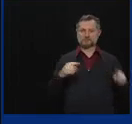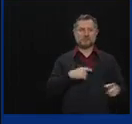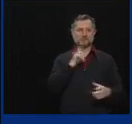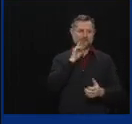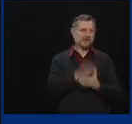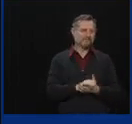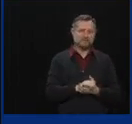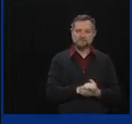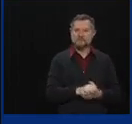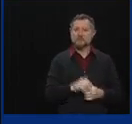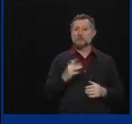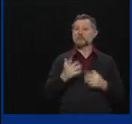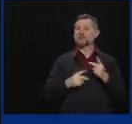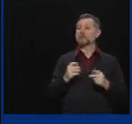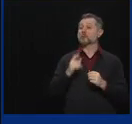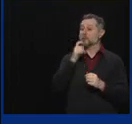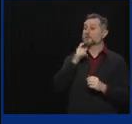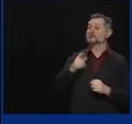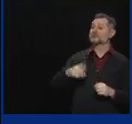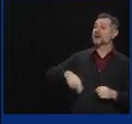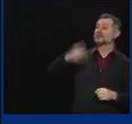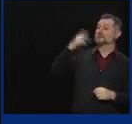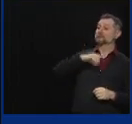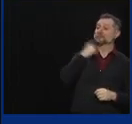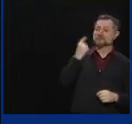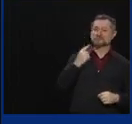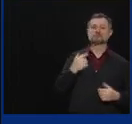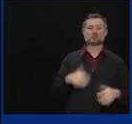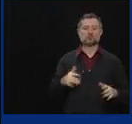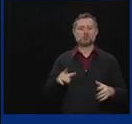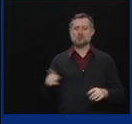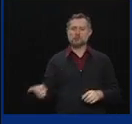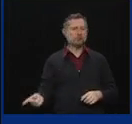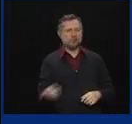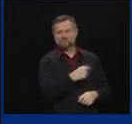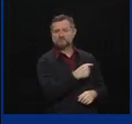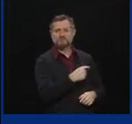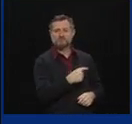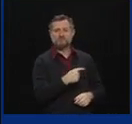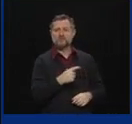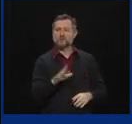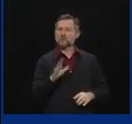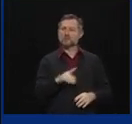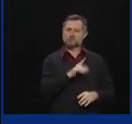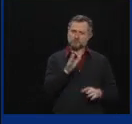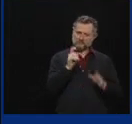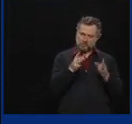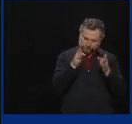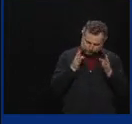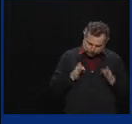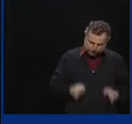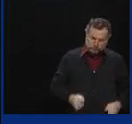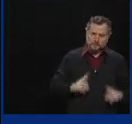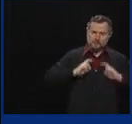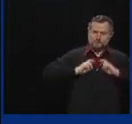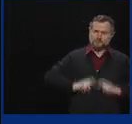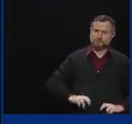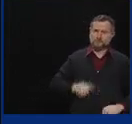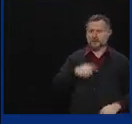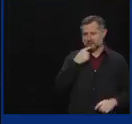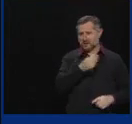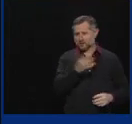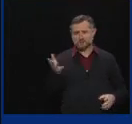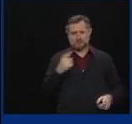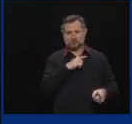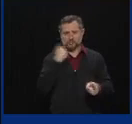people are at higher risk. Therefore, they should go do their own. It's a personal assessment. I'm telling them they're at risk. They determine